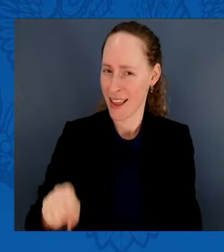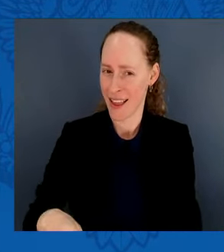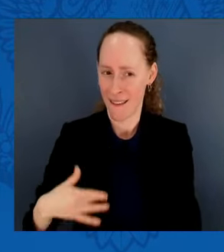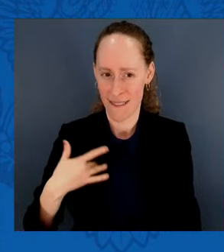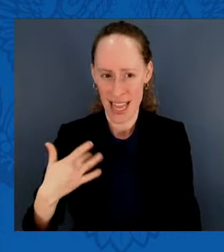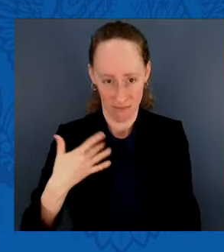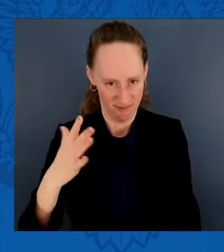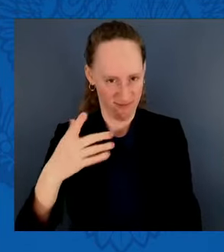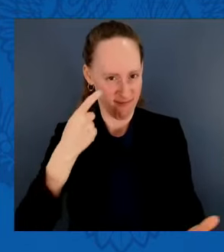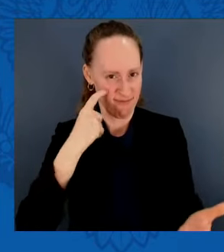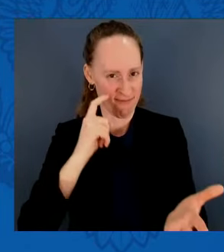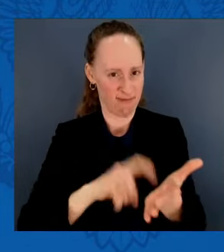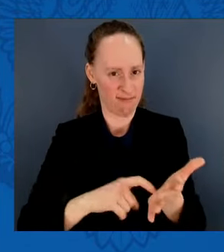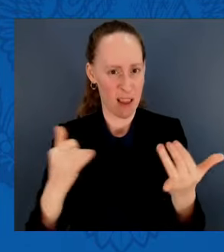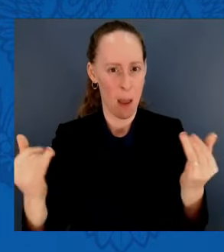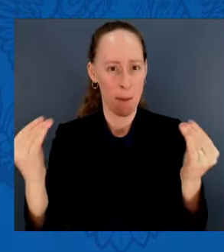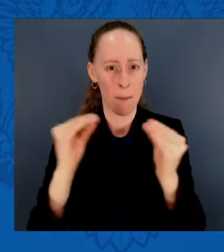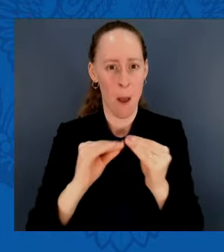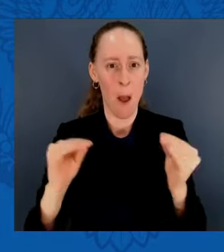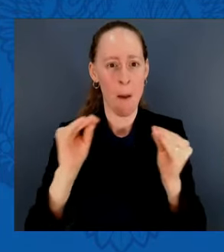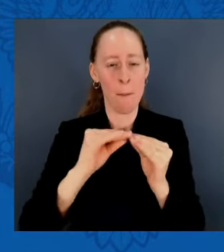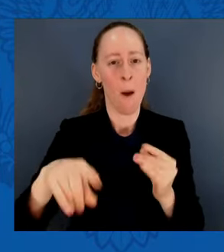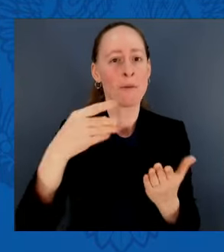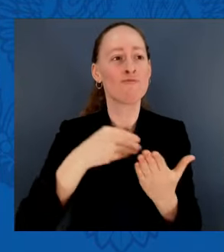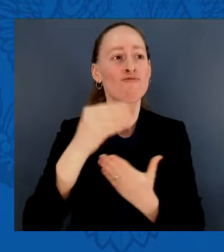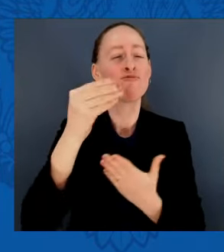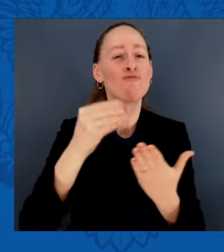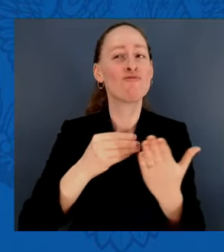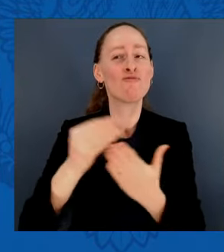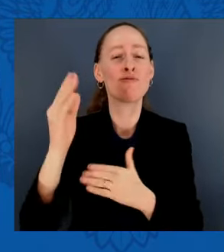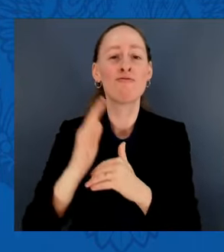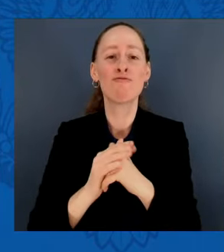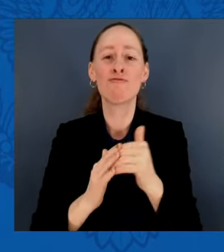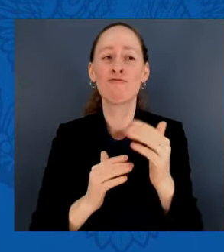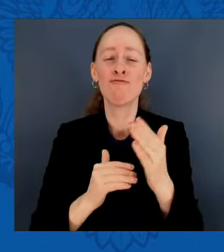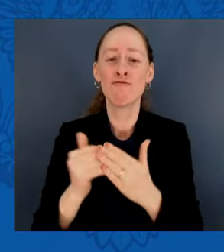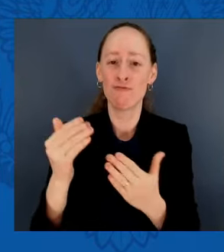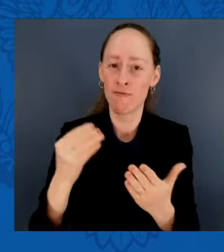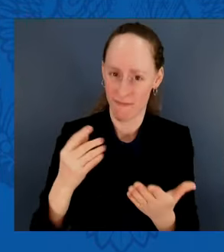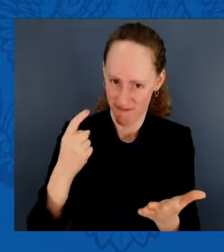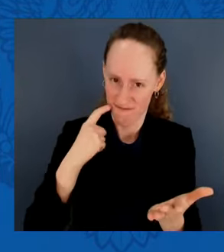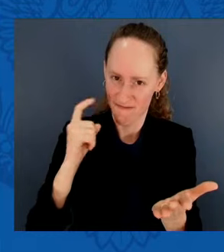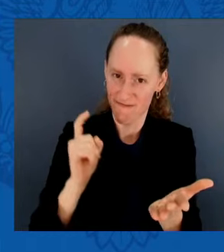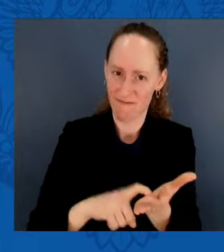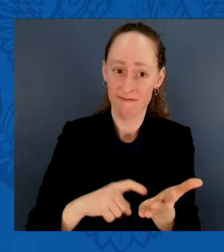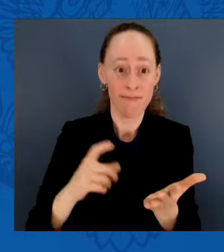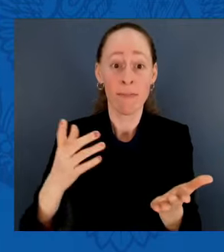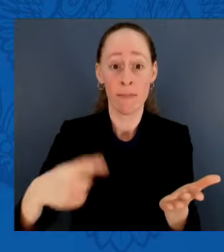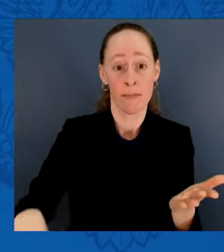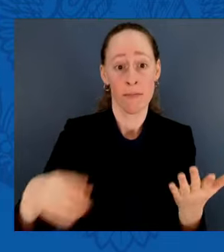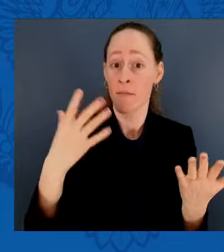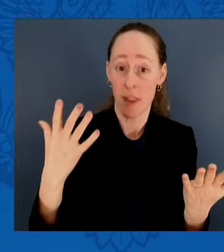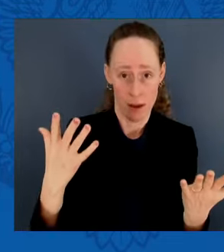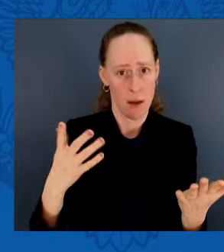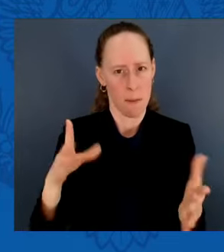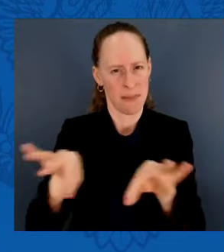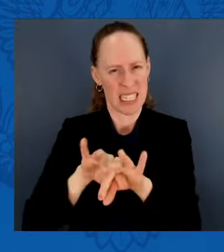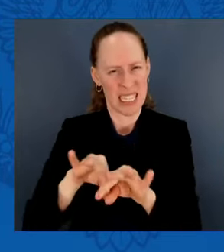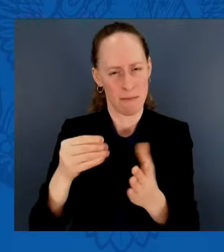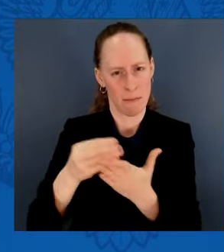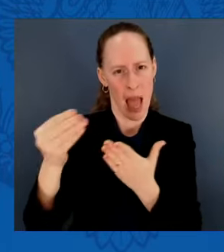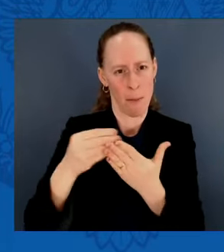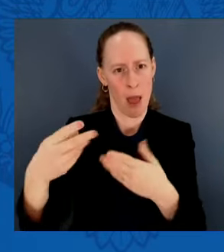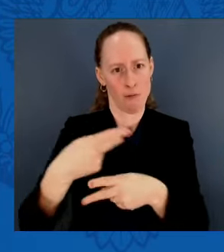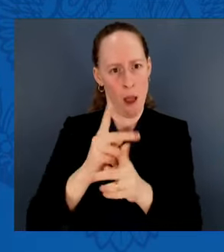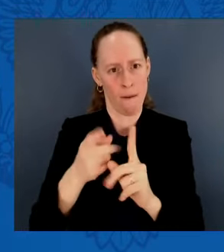Buy America has been the law of the land since the 1930s. Past administrations, including my